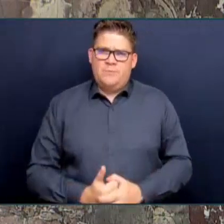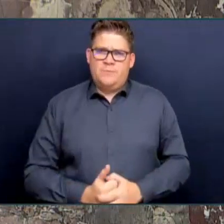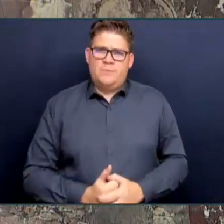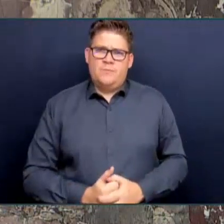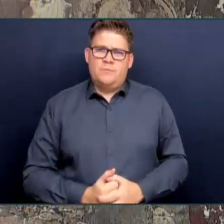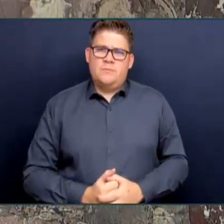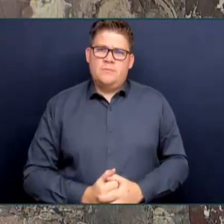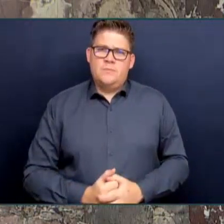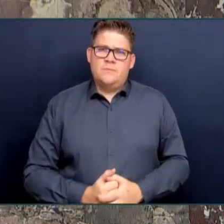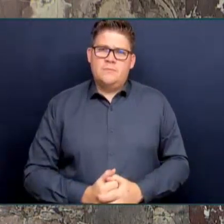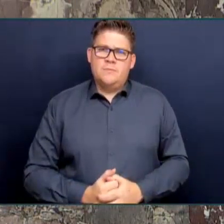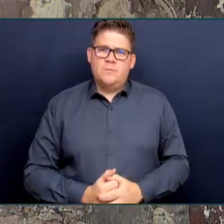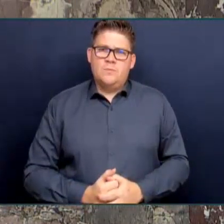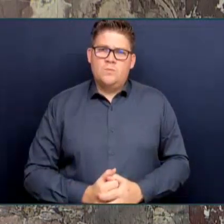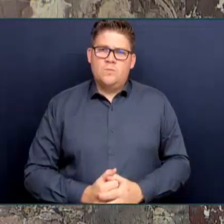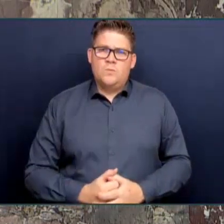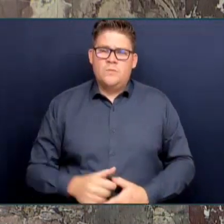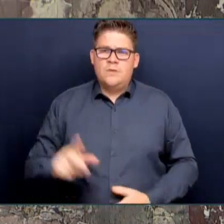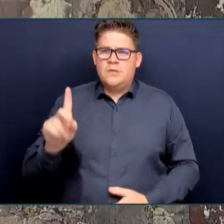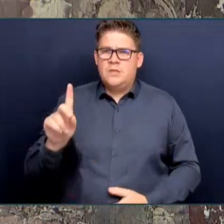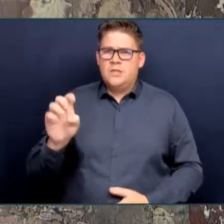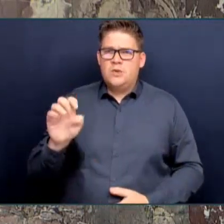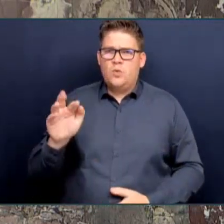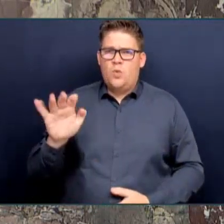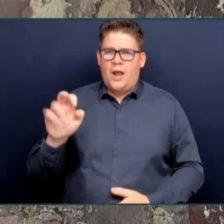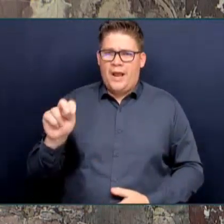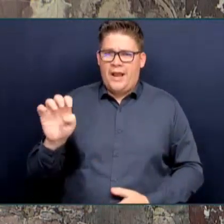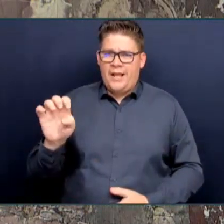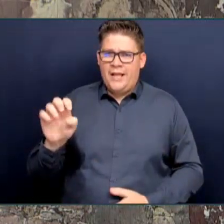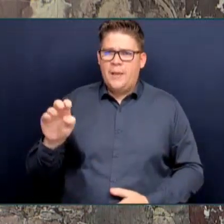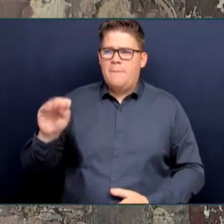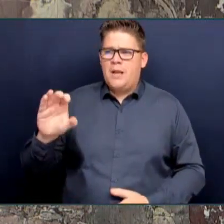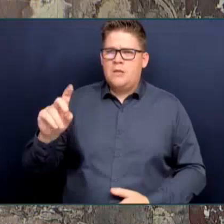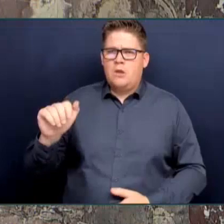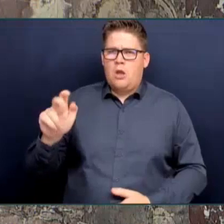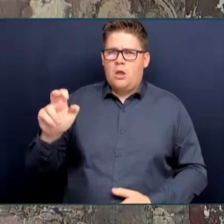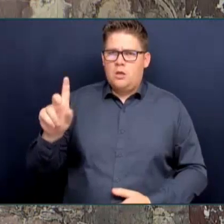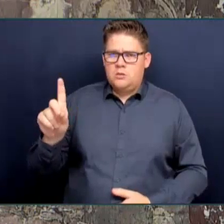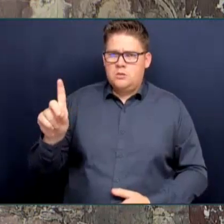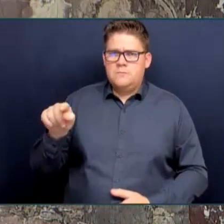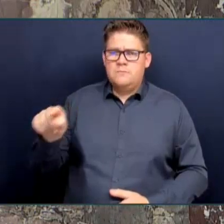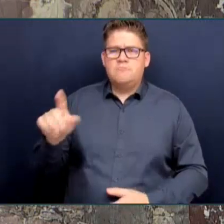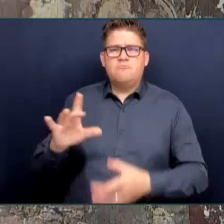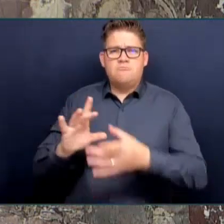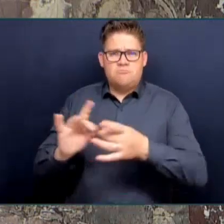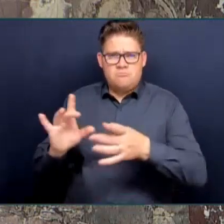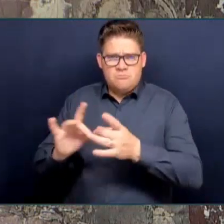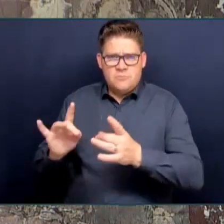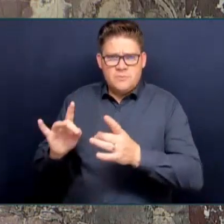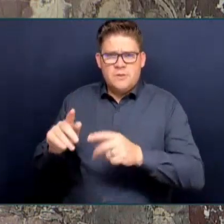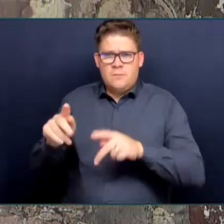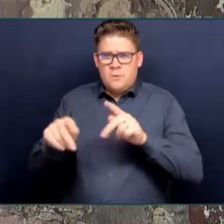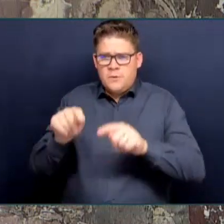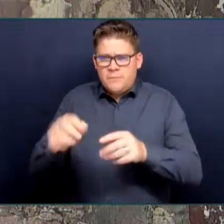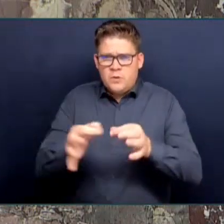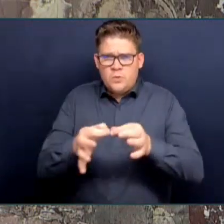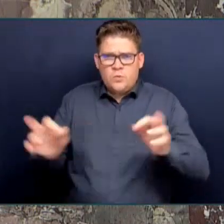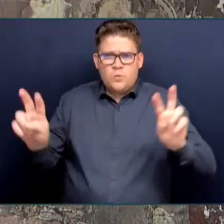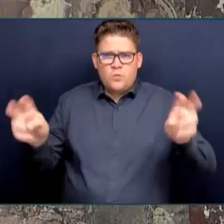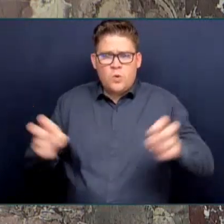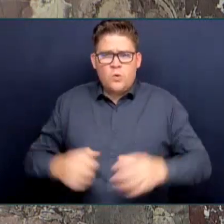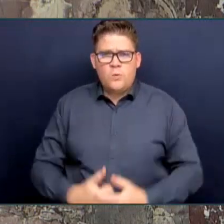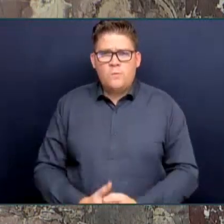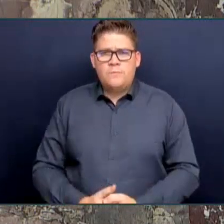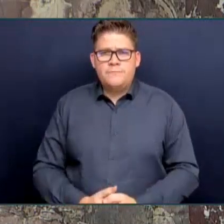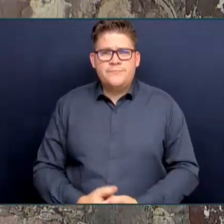did, that police see firsthand. They're the social service of last resort in communities. And he said, quote,